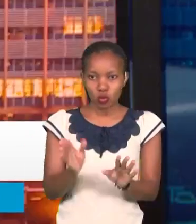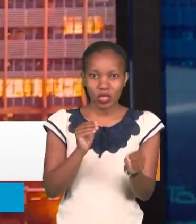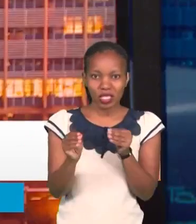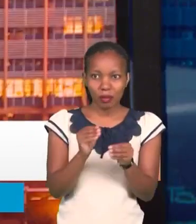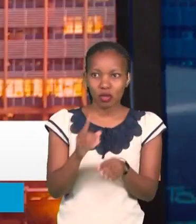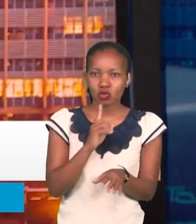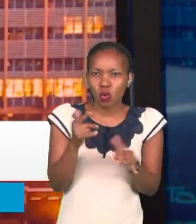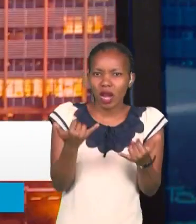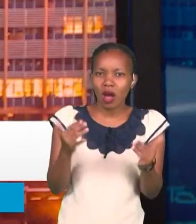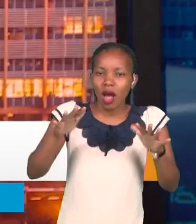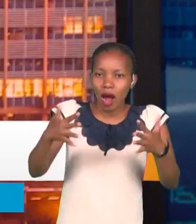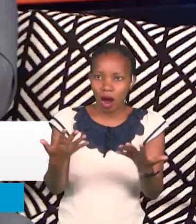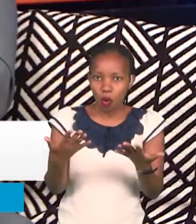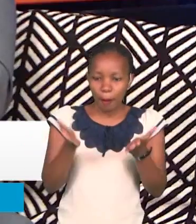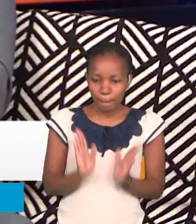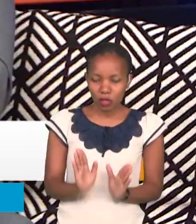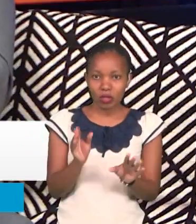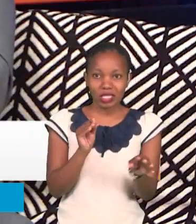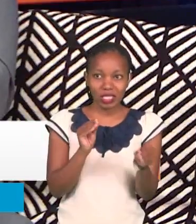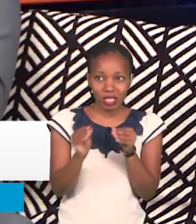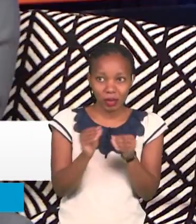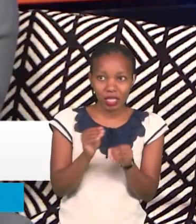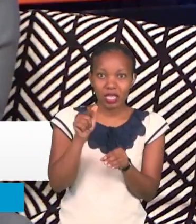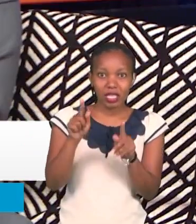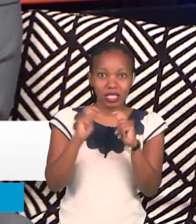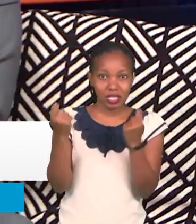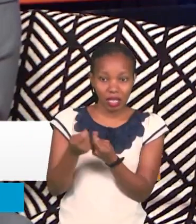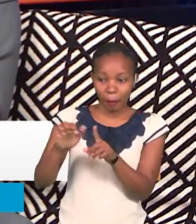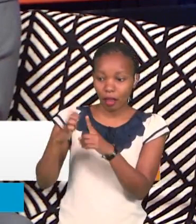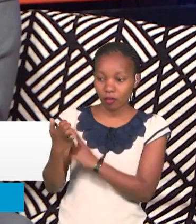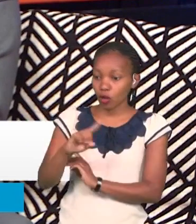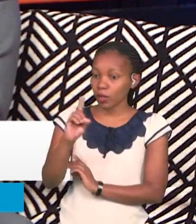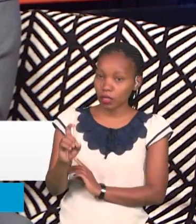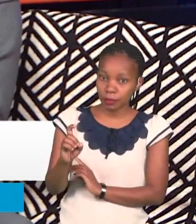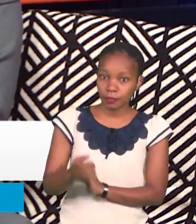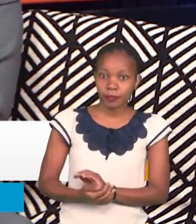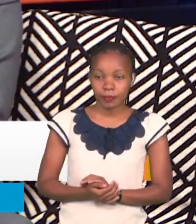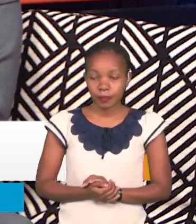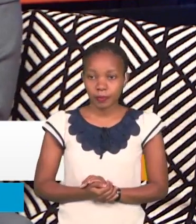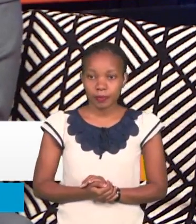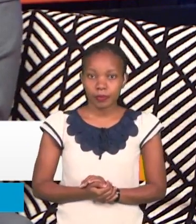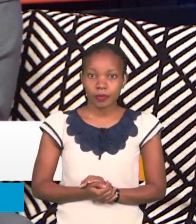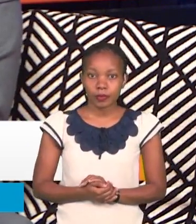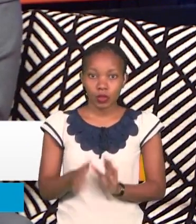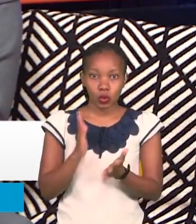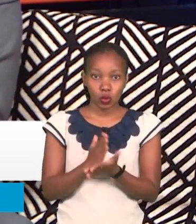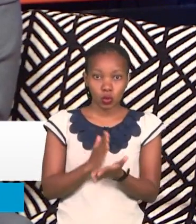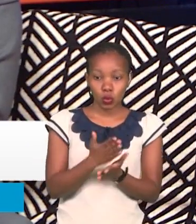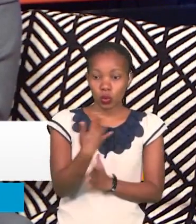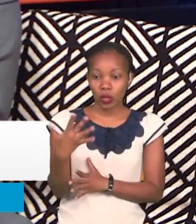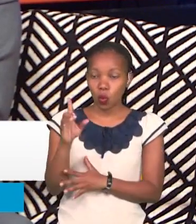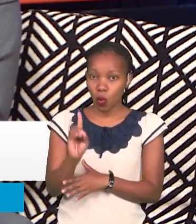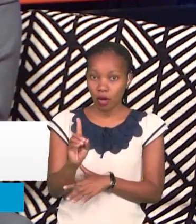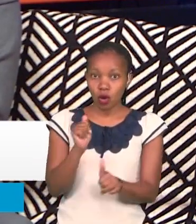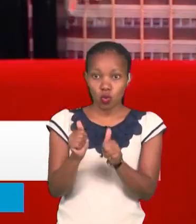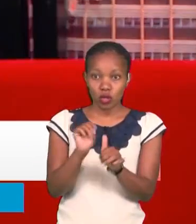Mm-hmm. So Charles, how exactly are PWDs involved in team environment? Yes, one thing that